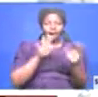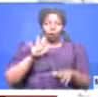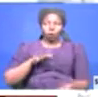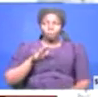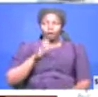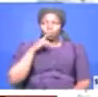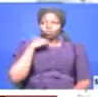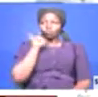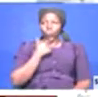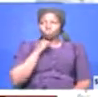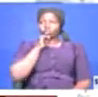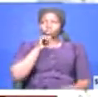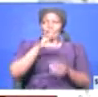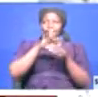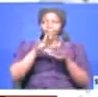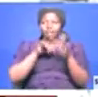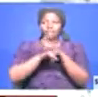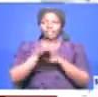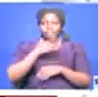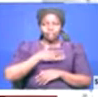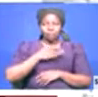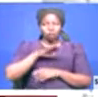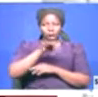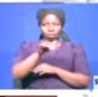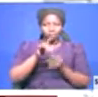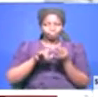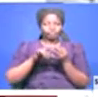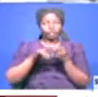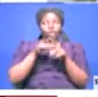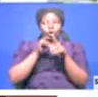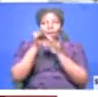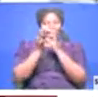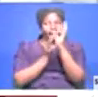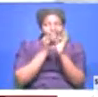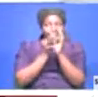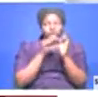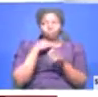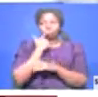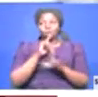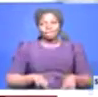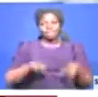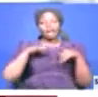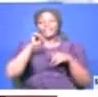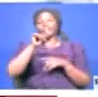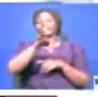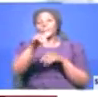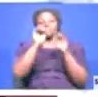is not a voter in Samburu County, that is from Kasarani, that doesn't live in this county,